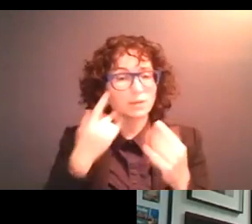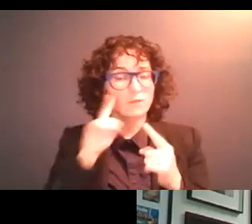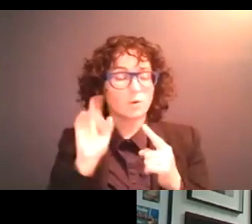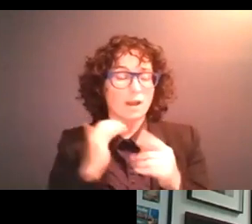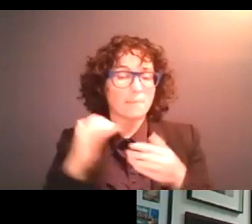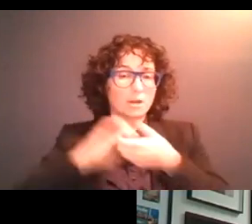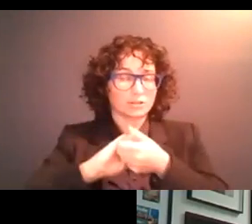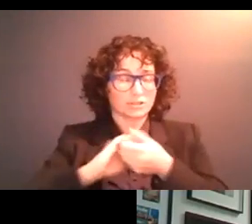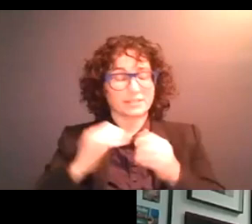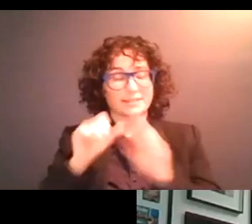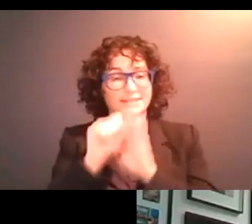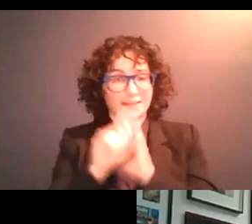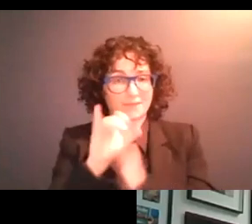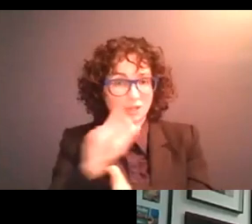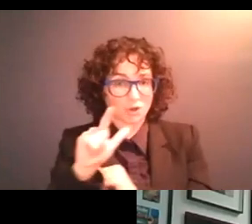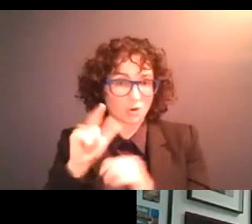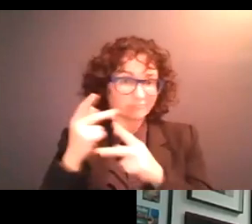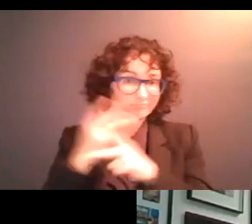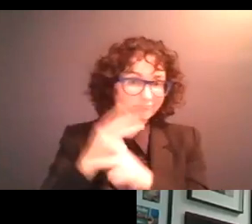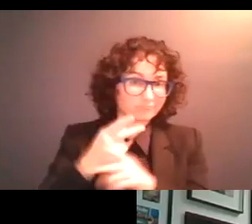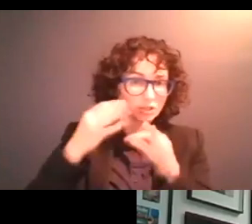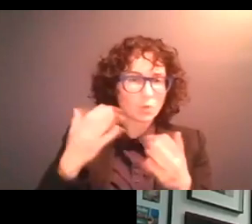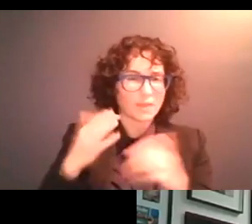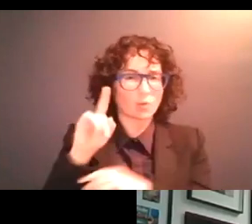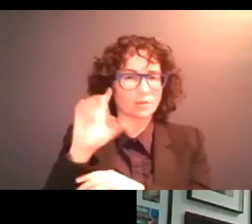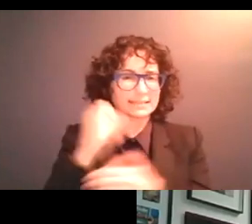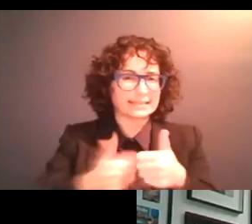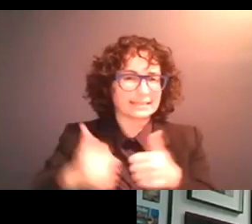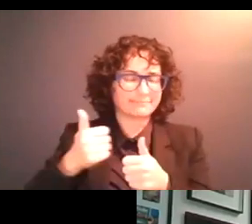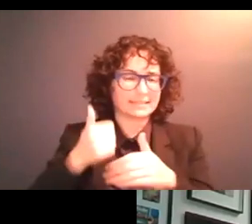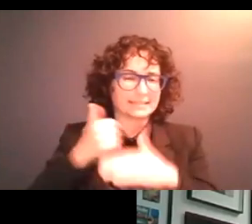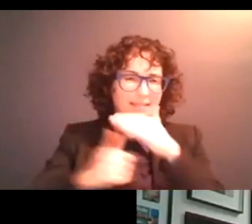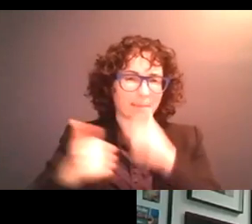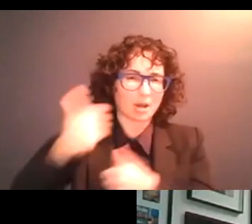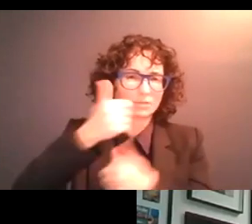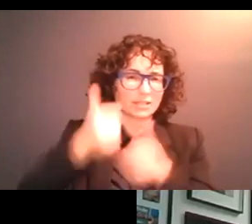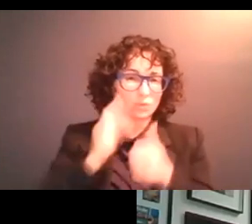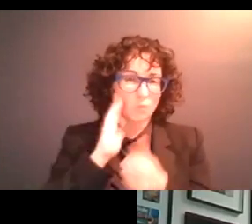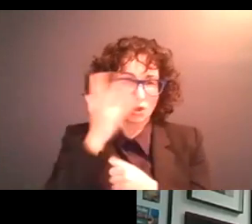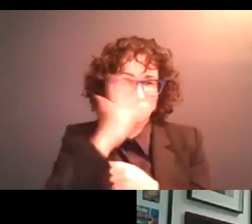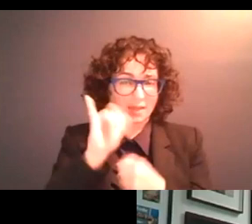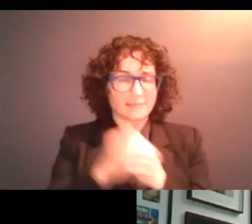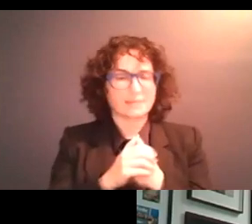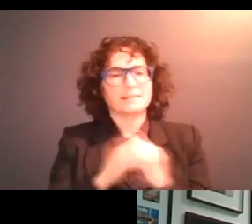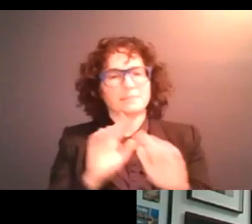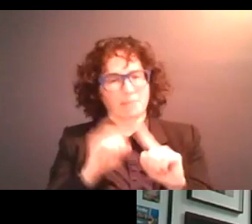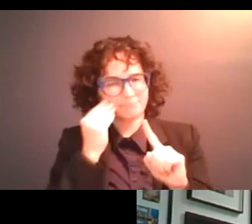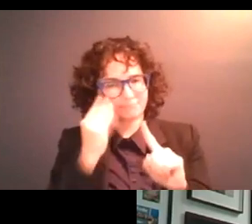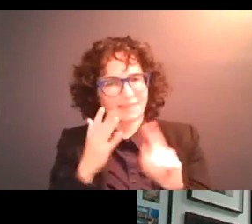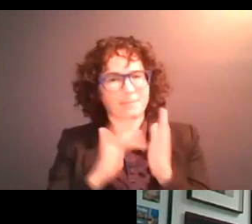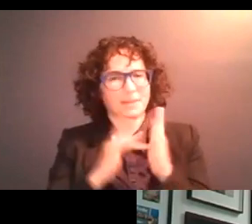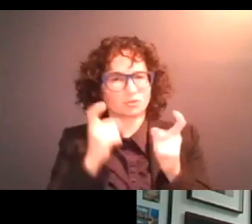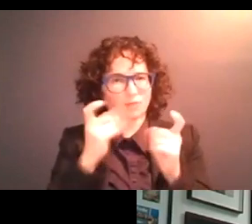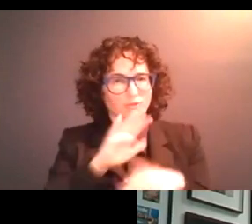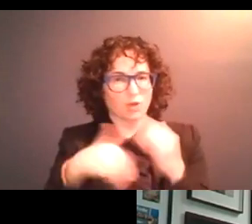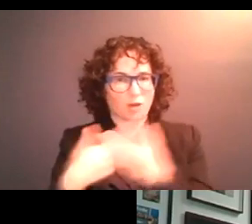of Illinois to work with them to determine what that 1C sub-prioritization is going to look like. Rest assured, our medical directors are talking all